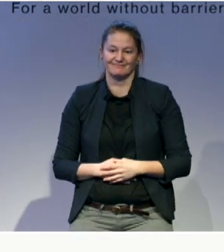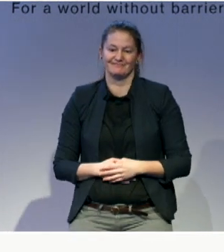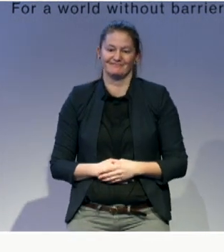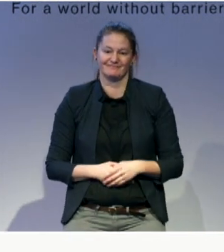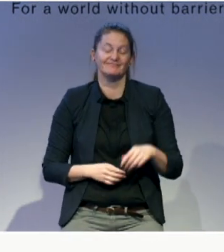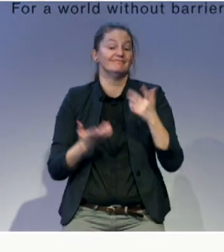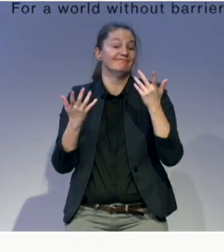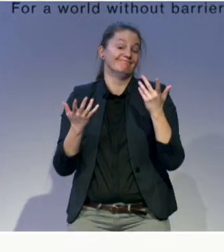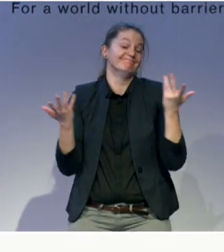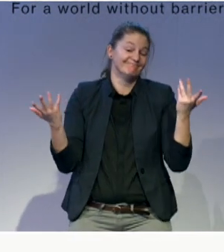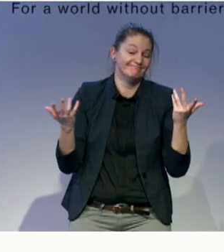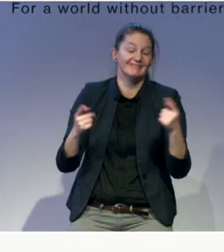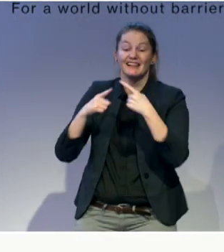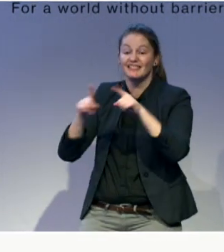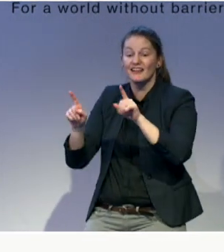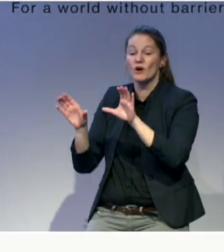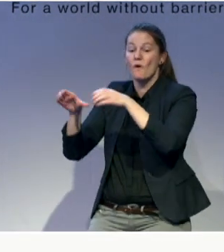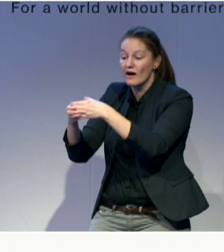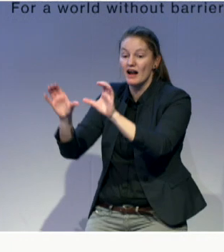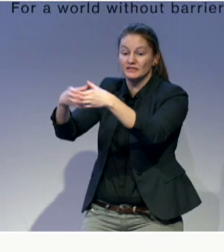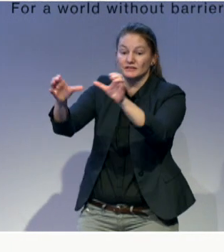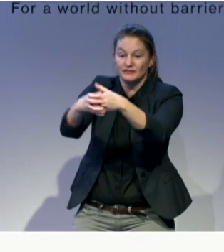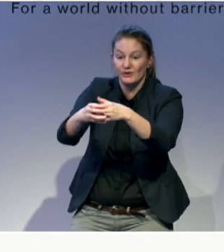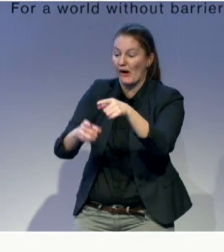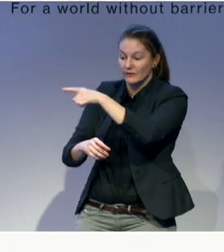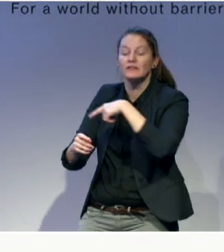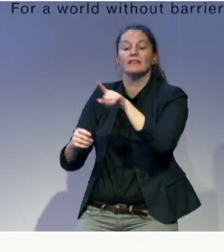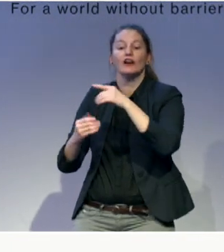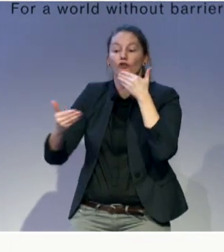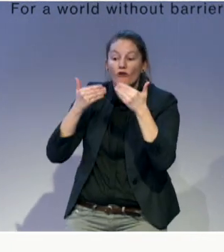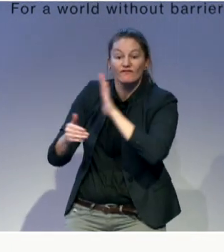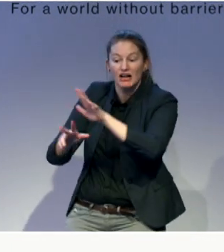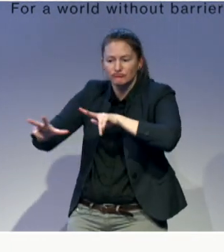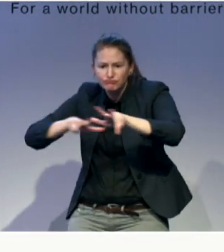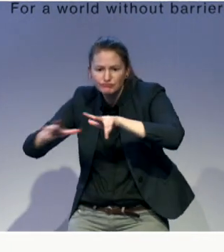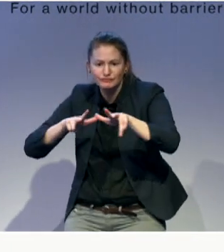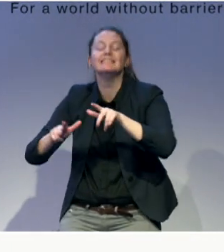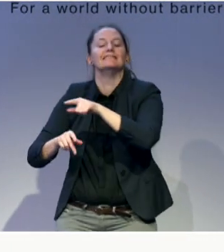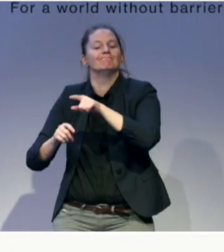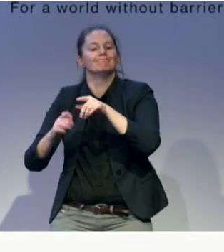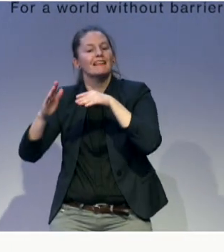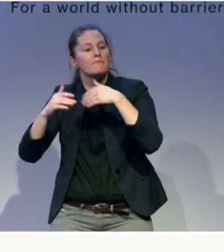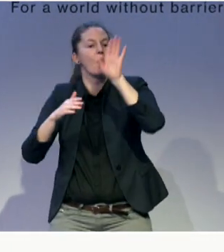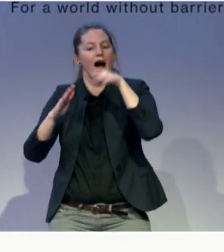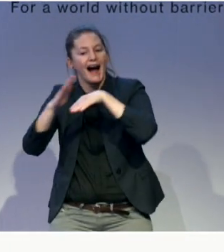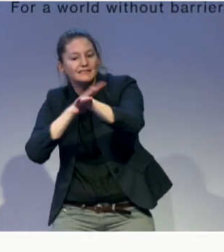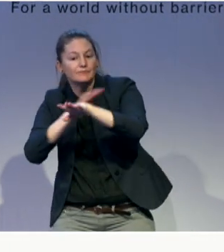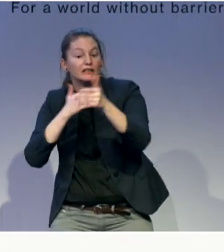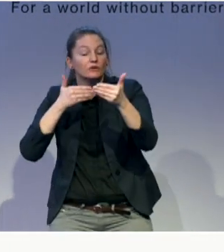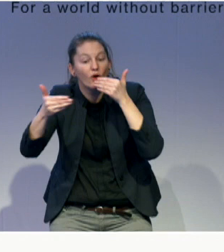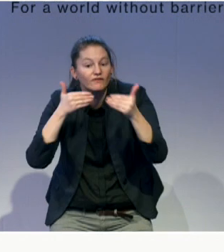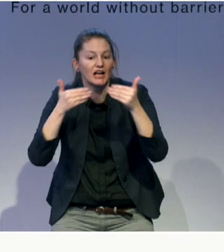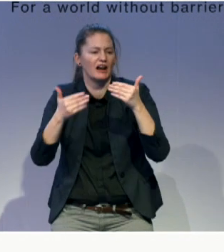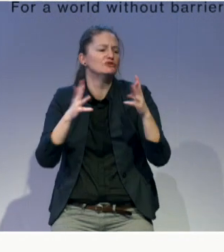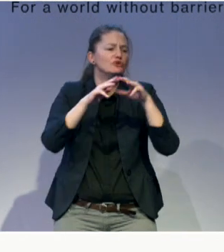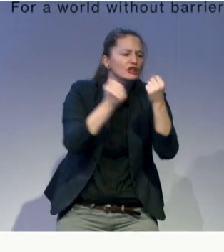more accessible conferences, congresses, and seminars. And many people in the room tonight